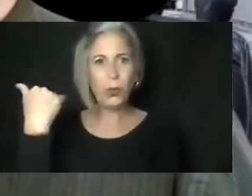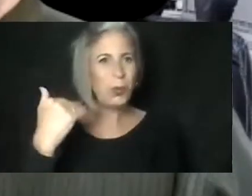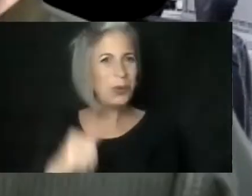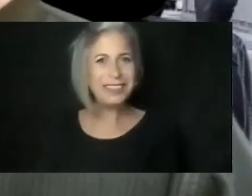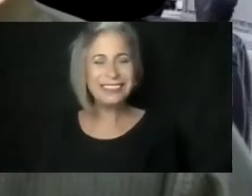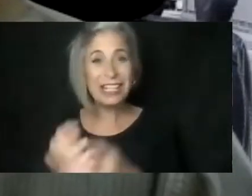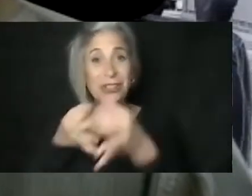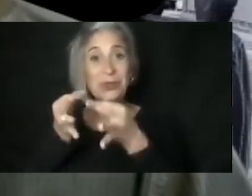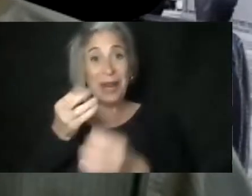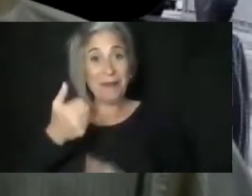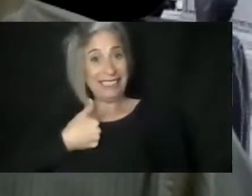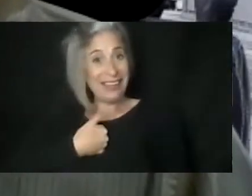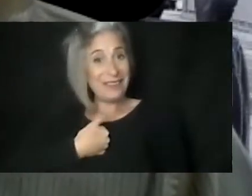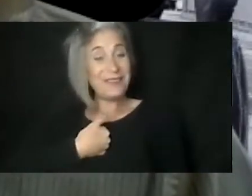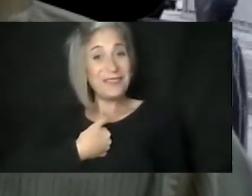Describing myself